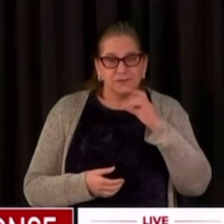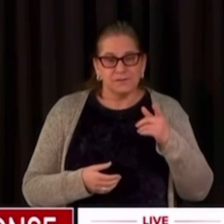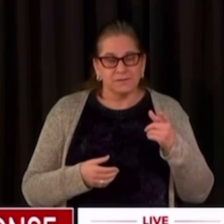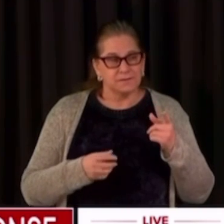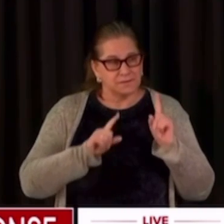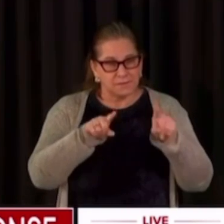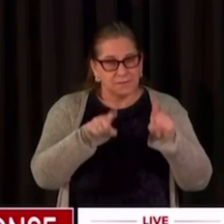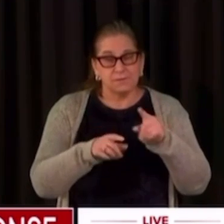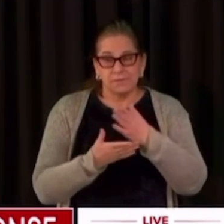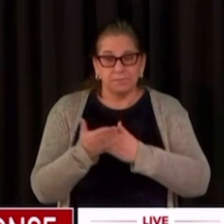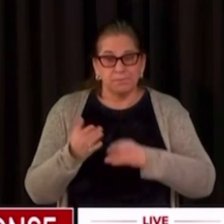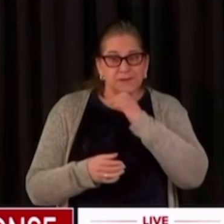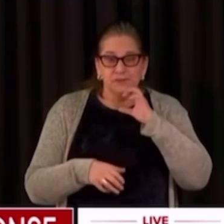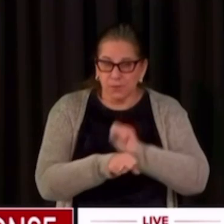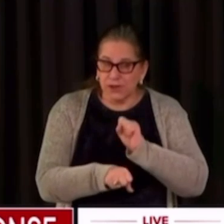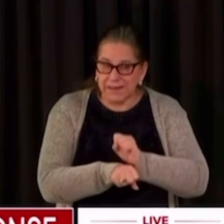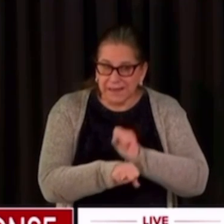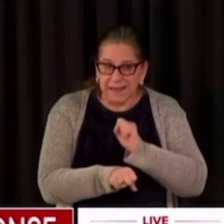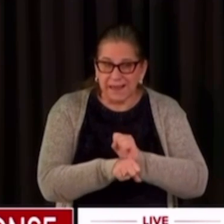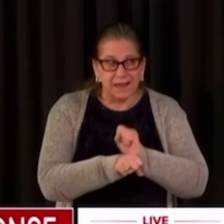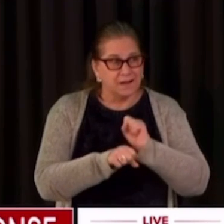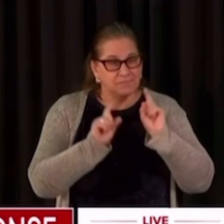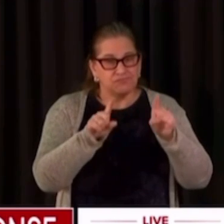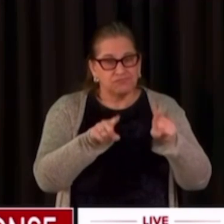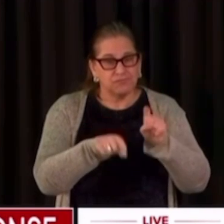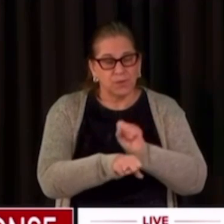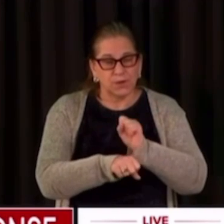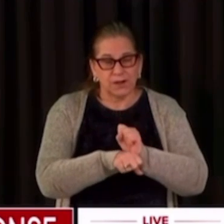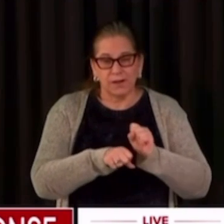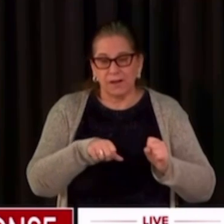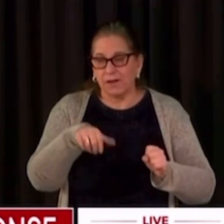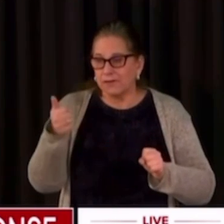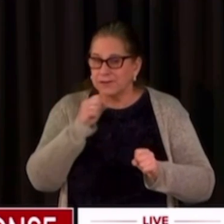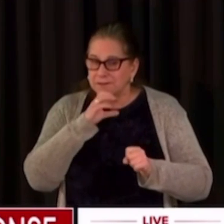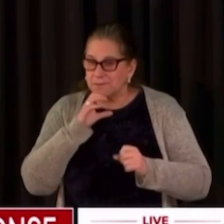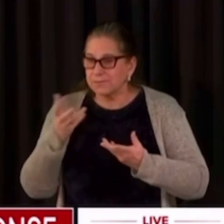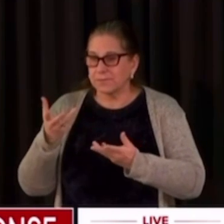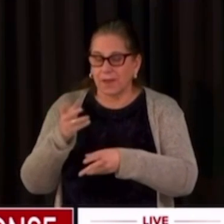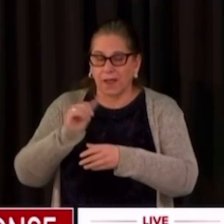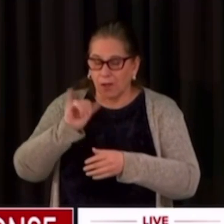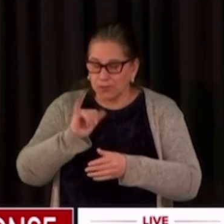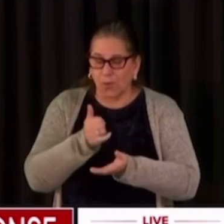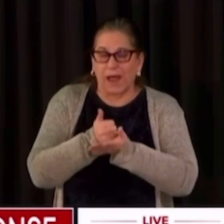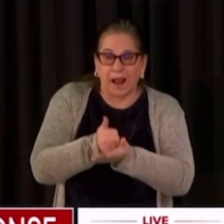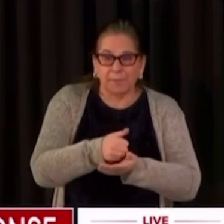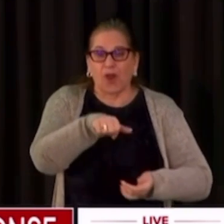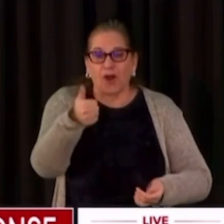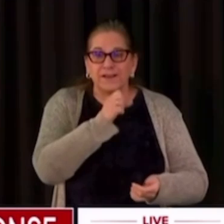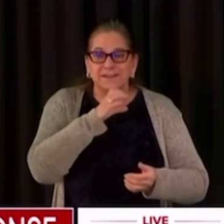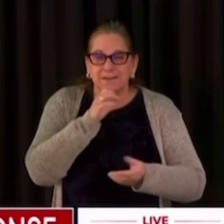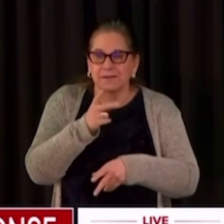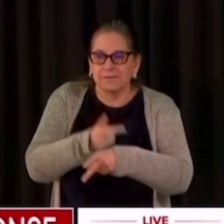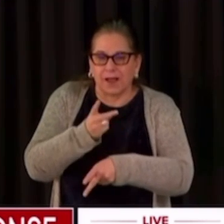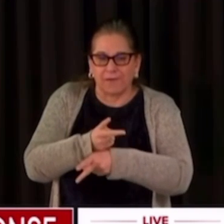essential jobs. We have seniors who are helping to take care of other loved ones. We have seniors who want to see their grandkids.